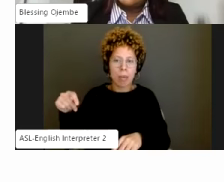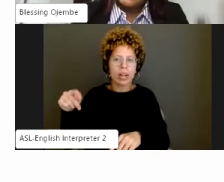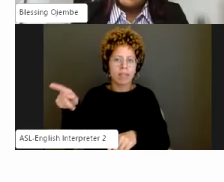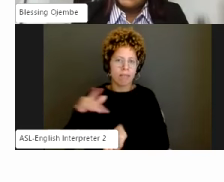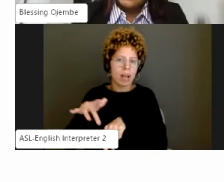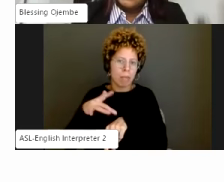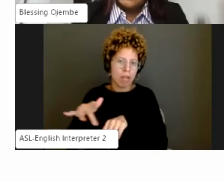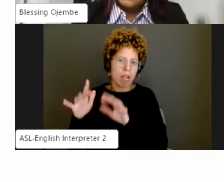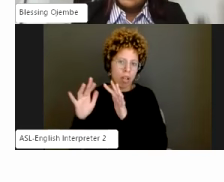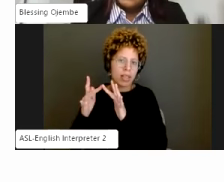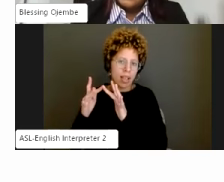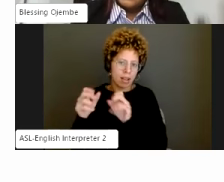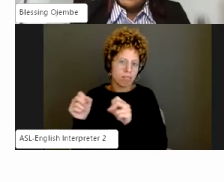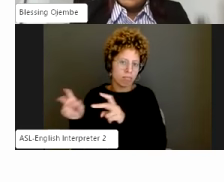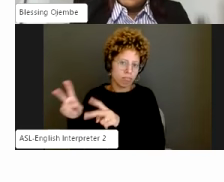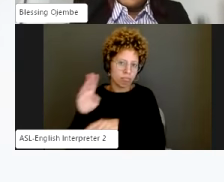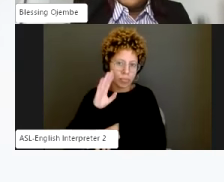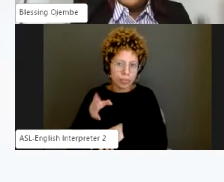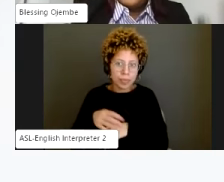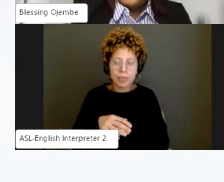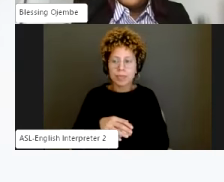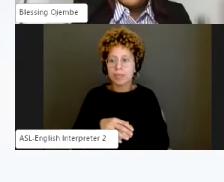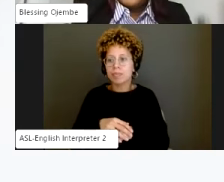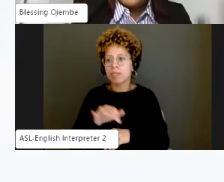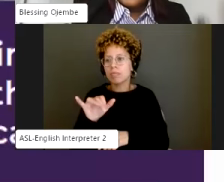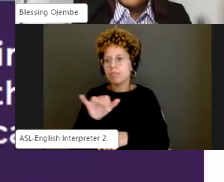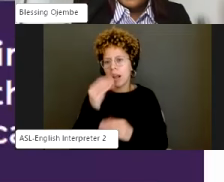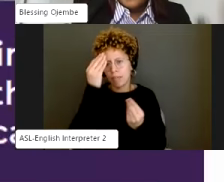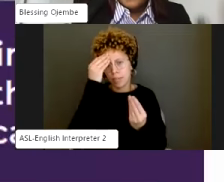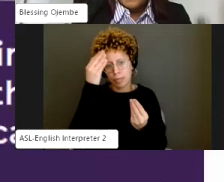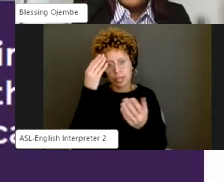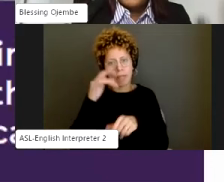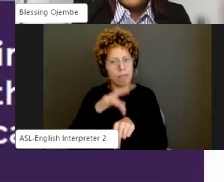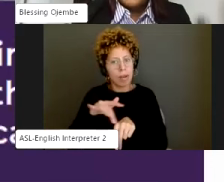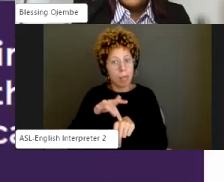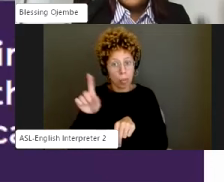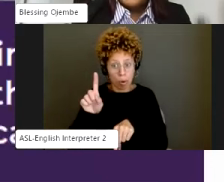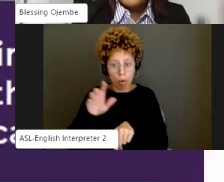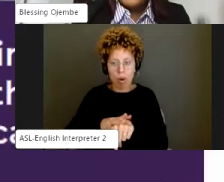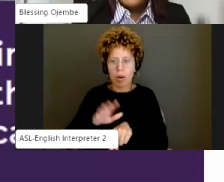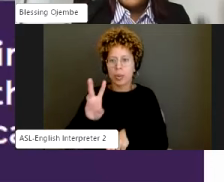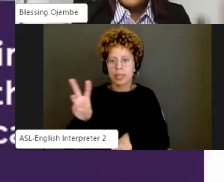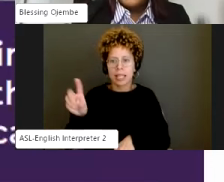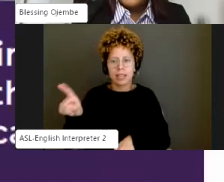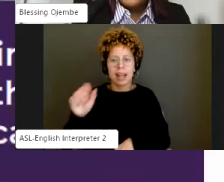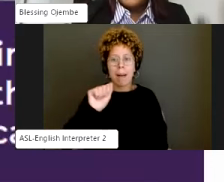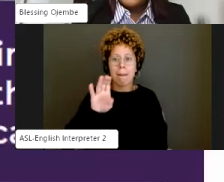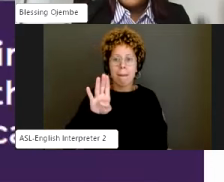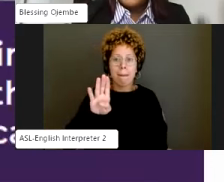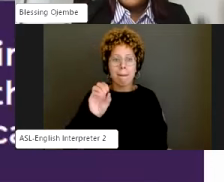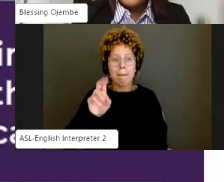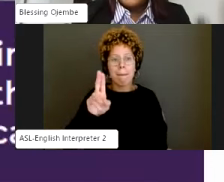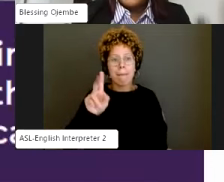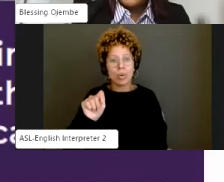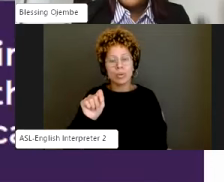online. You can also find information on our website. If you go under the About Us and looking for